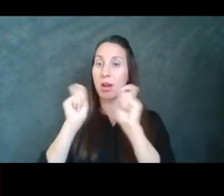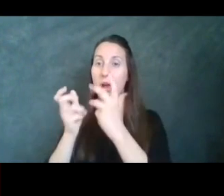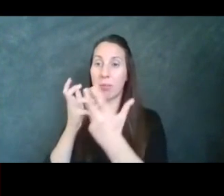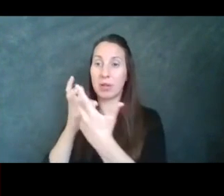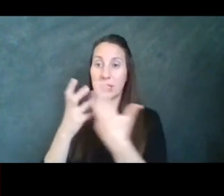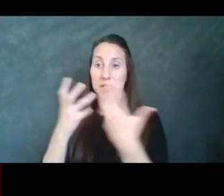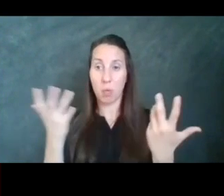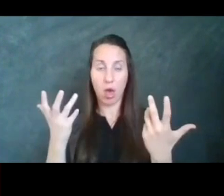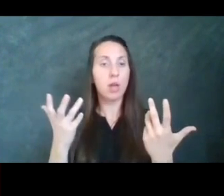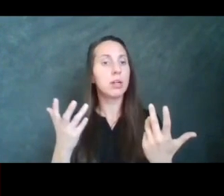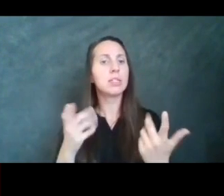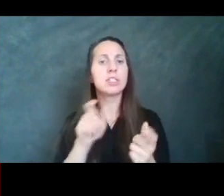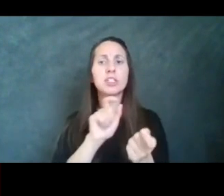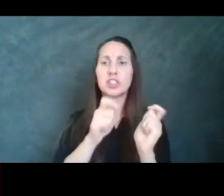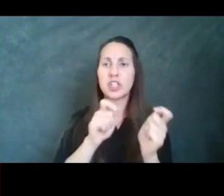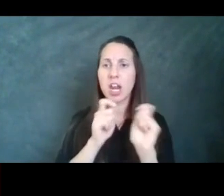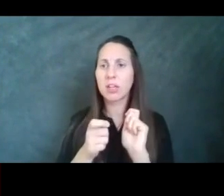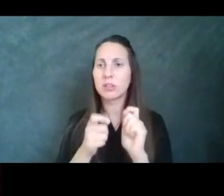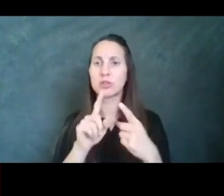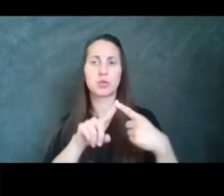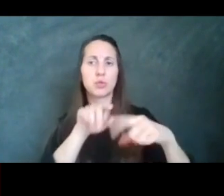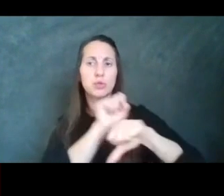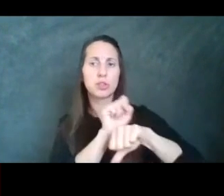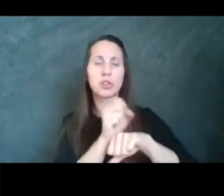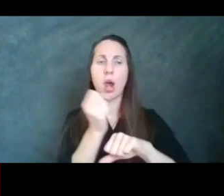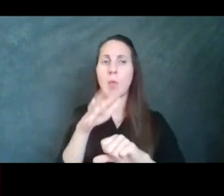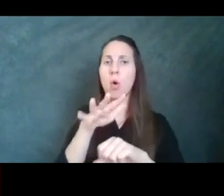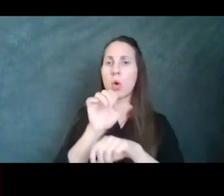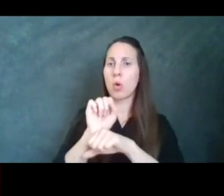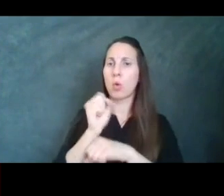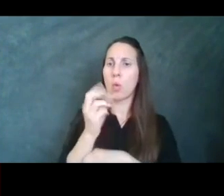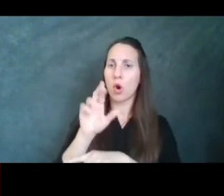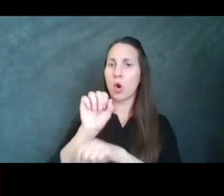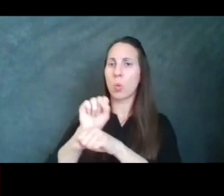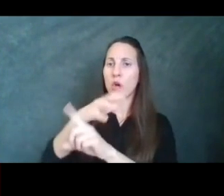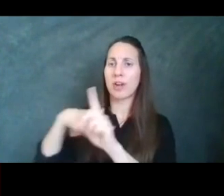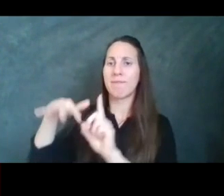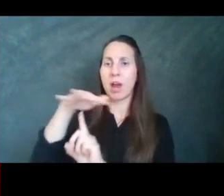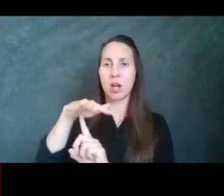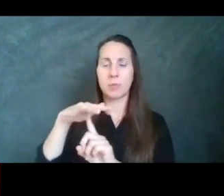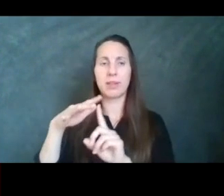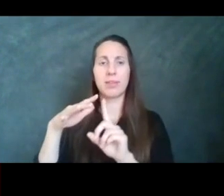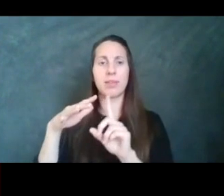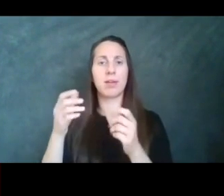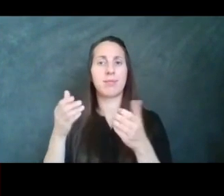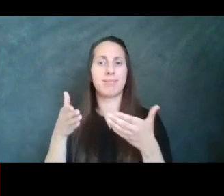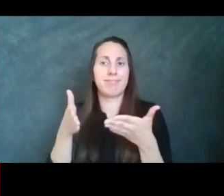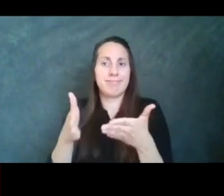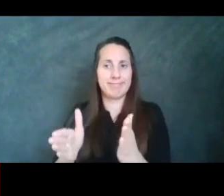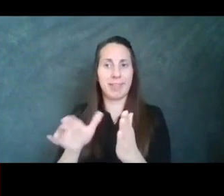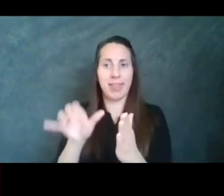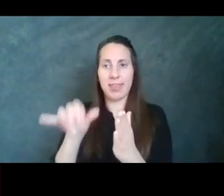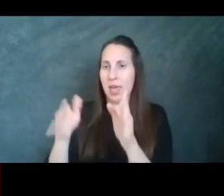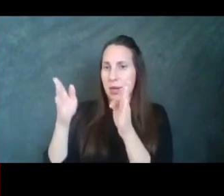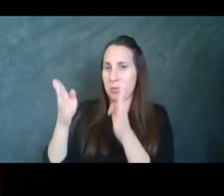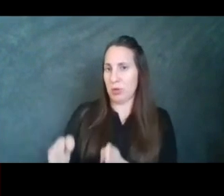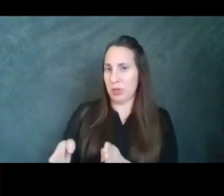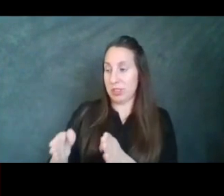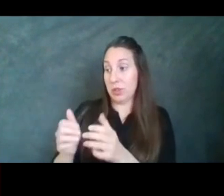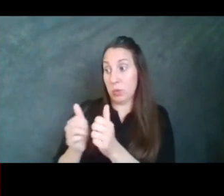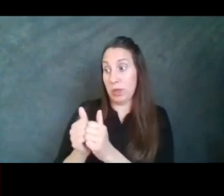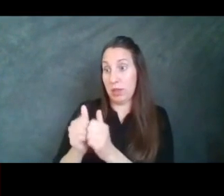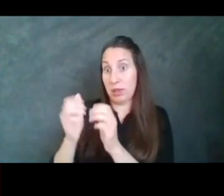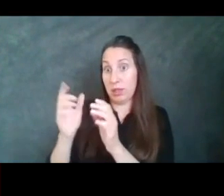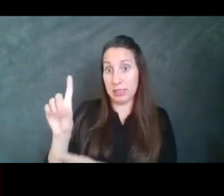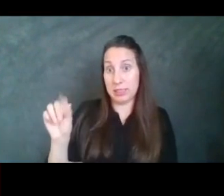or adjustment to a job or work environment that permits that qualified individual with a disability